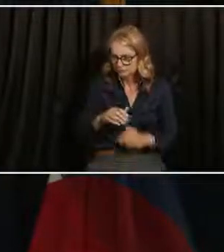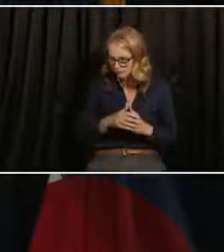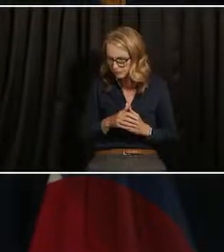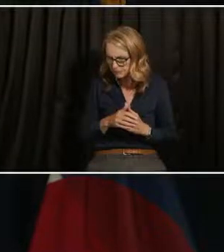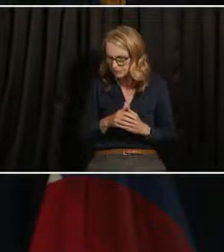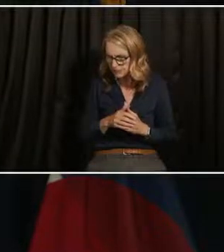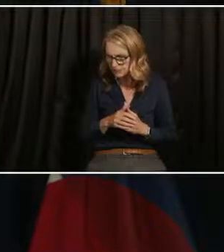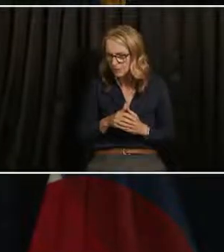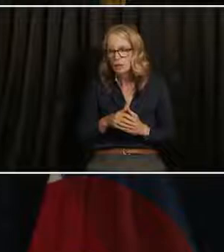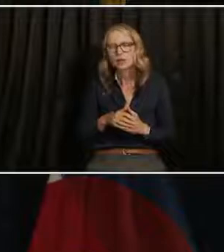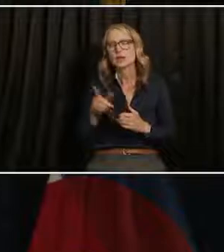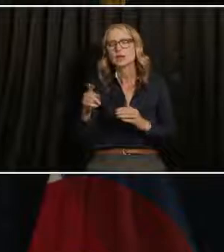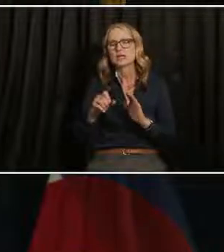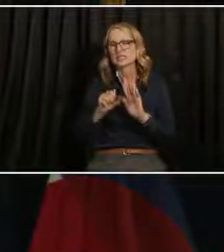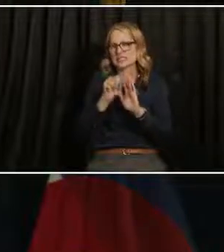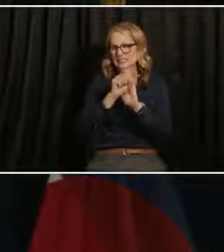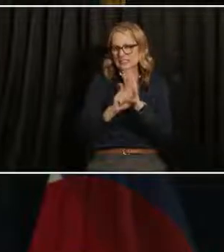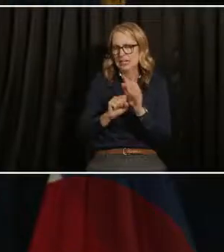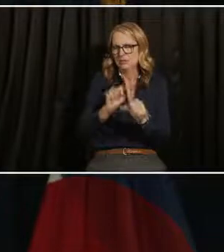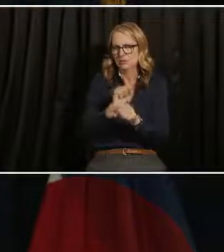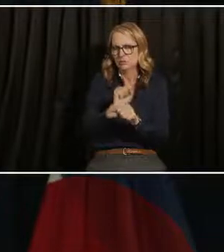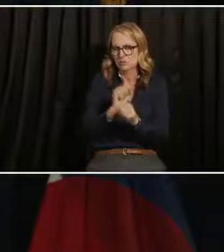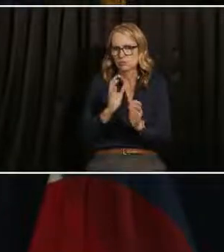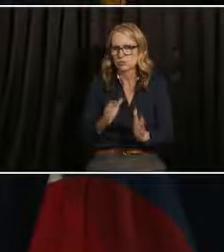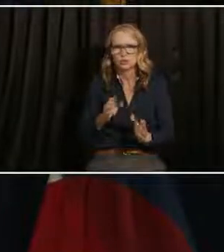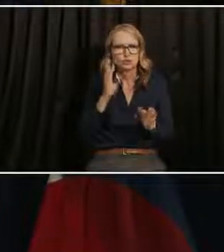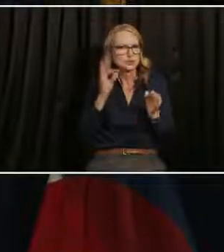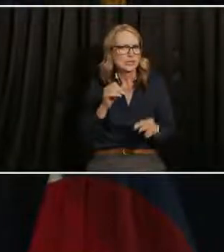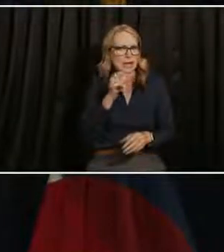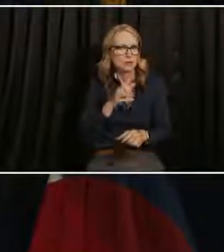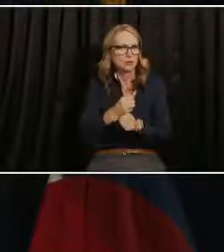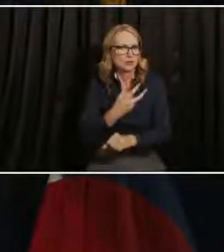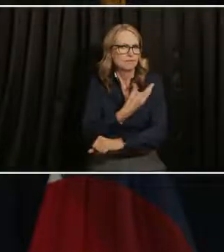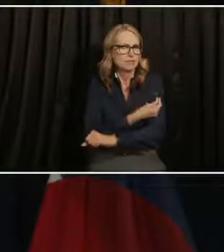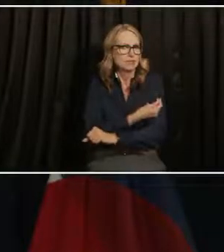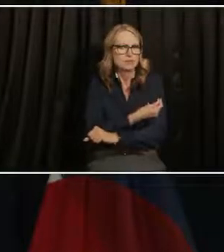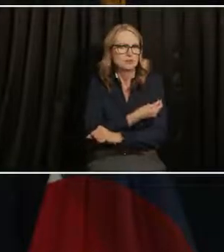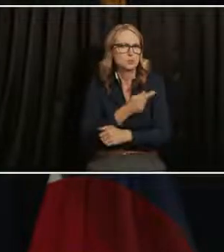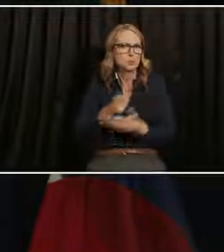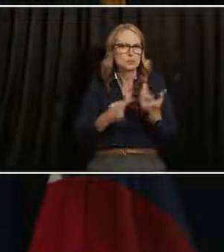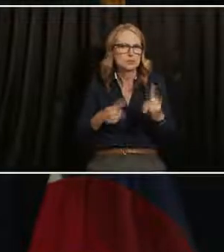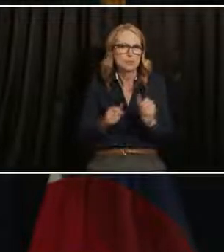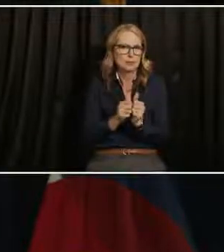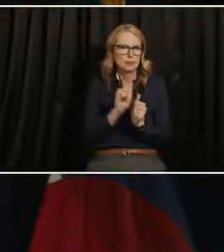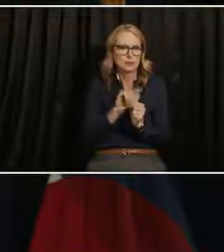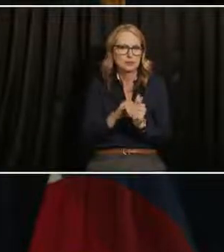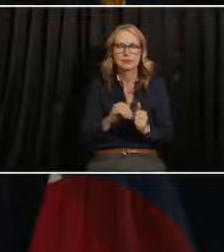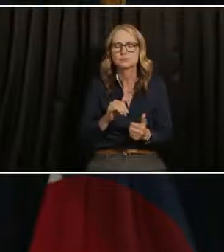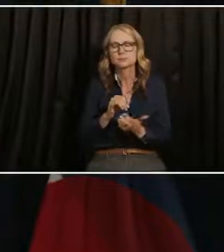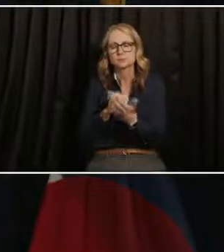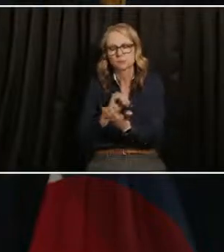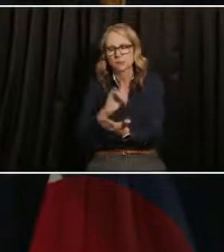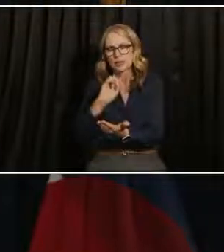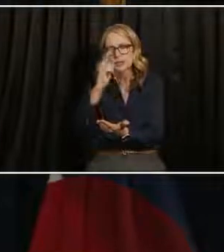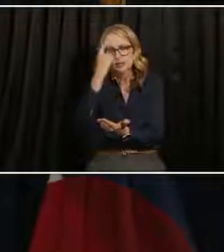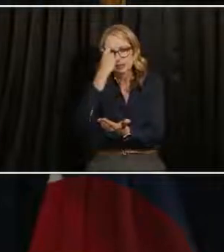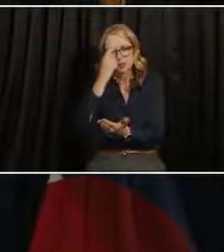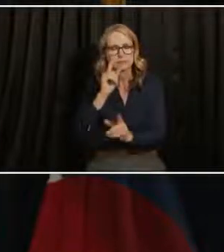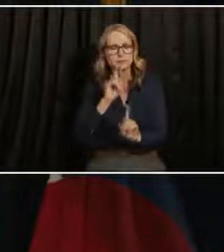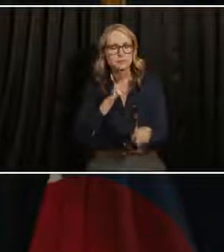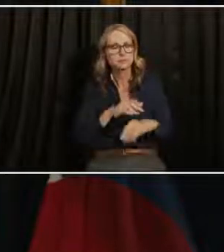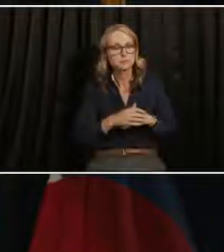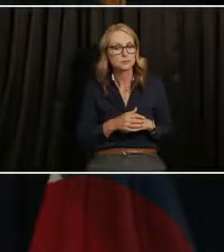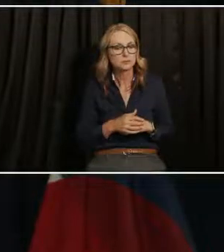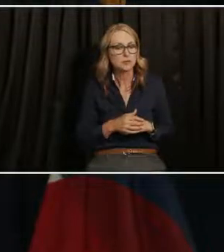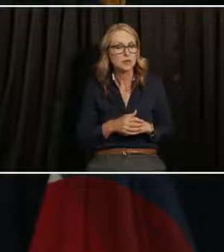is testing state workers who opted not to get vaccinated. Yeah, so I have some initial statistics on that to report